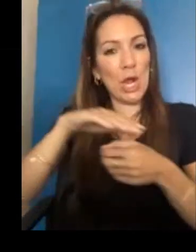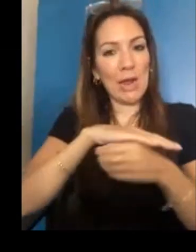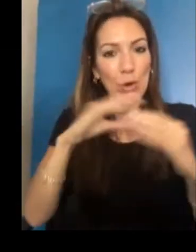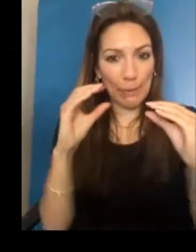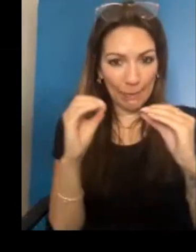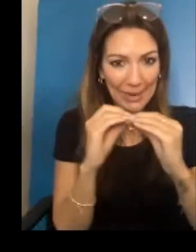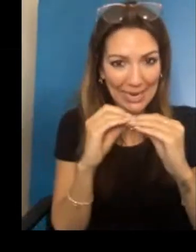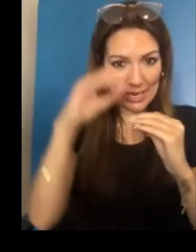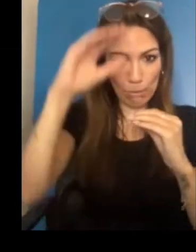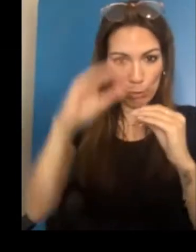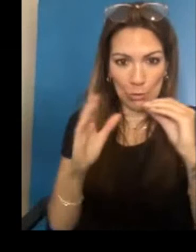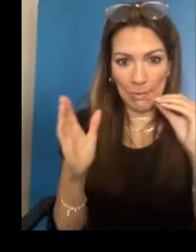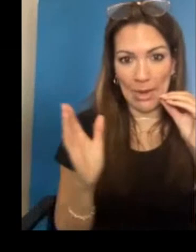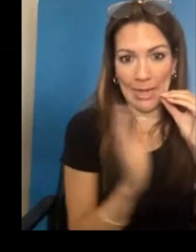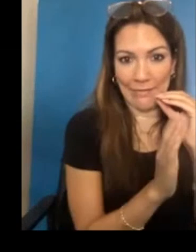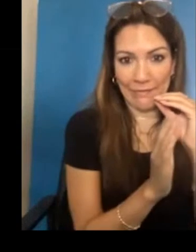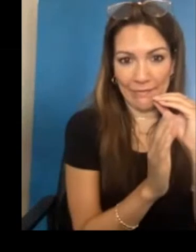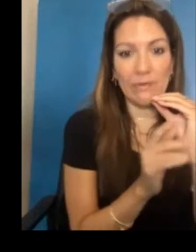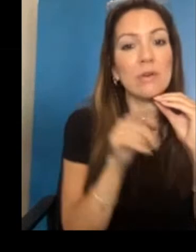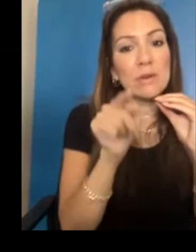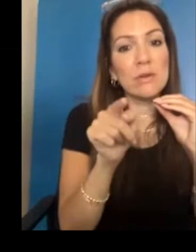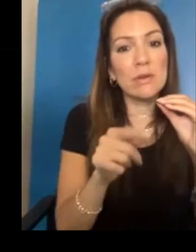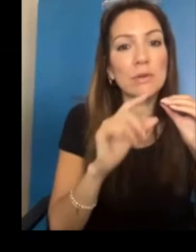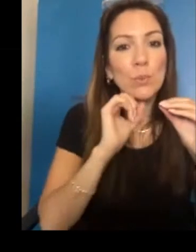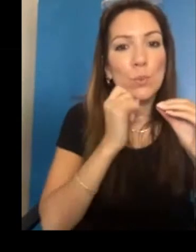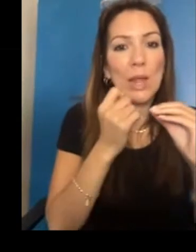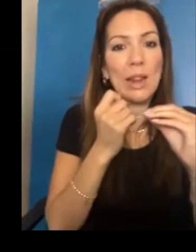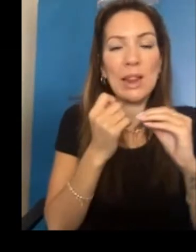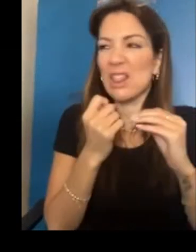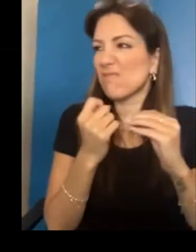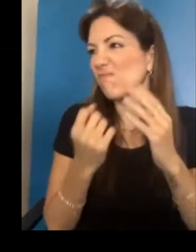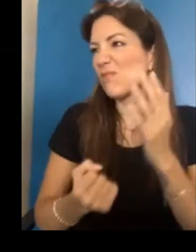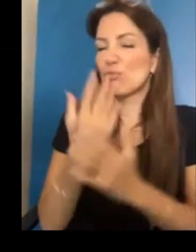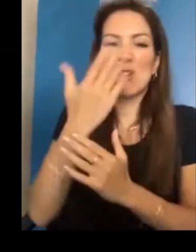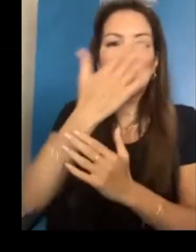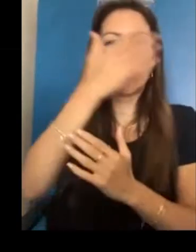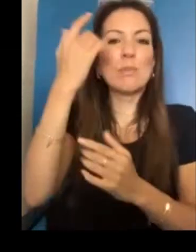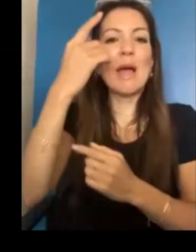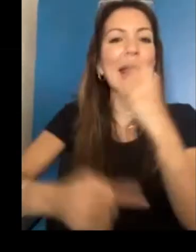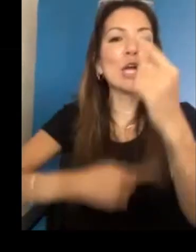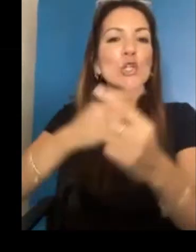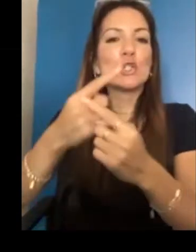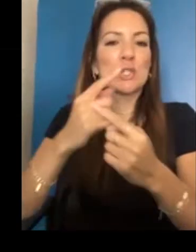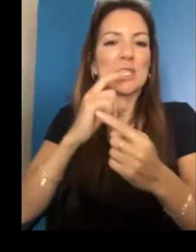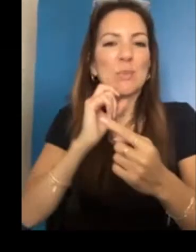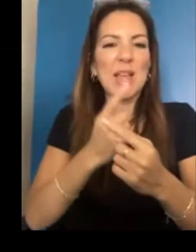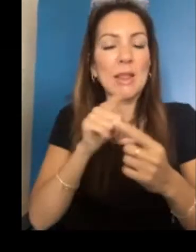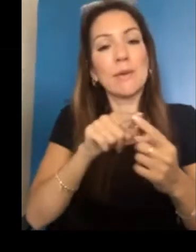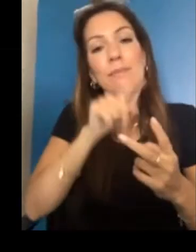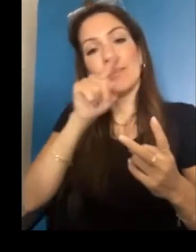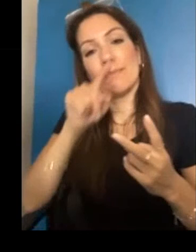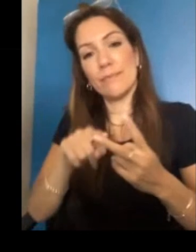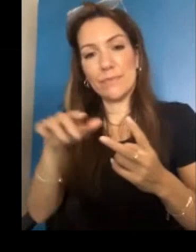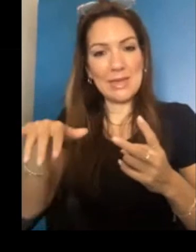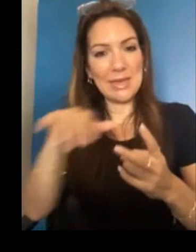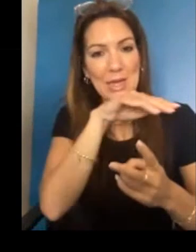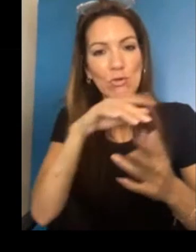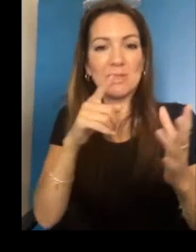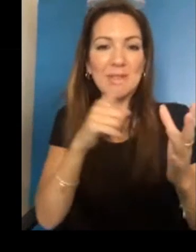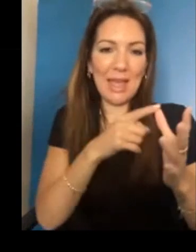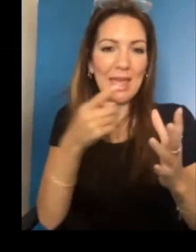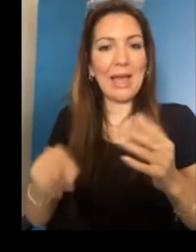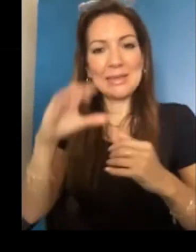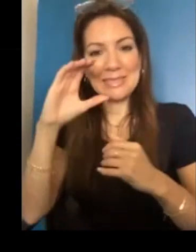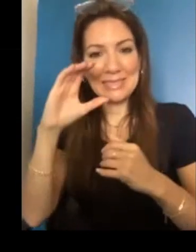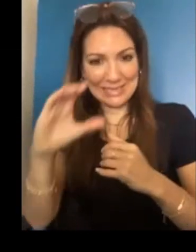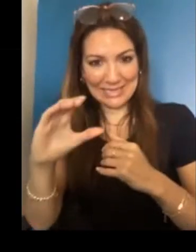that picture, will come online in spring summer next year, and areas A and C